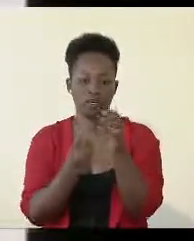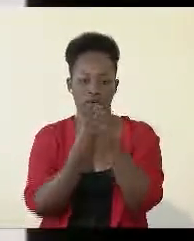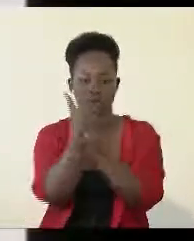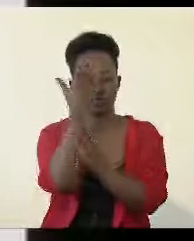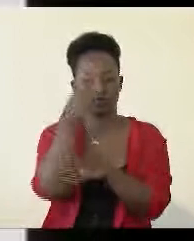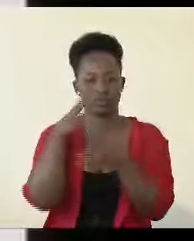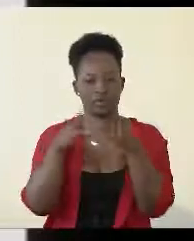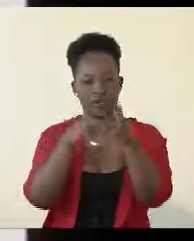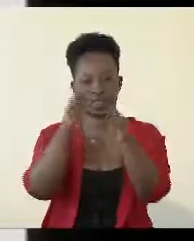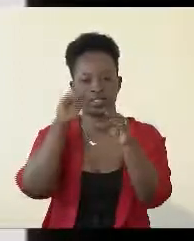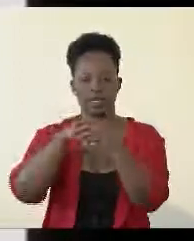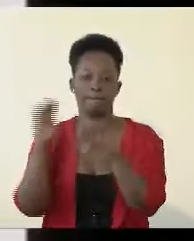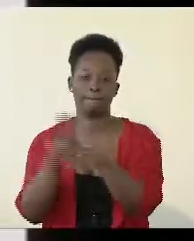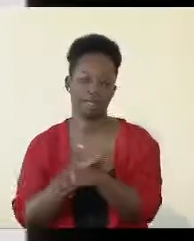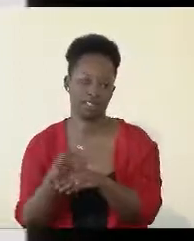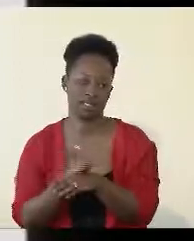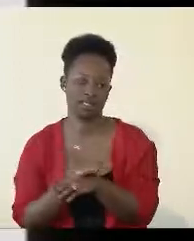easy.